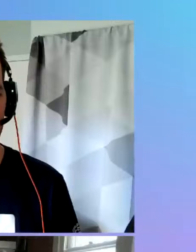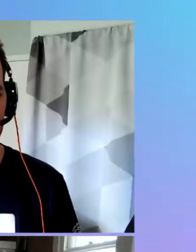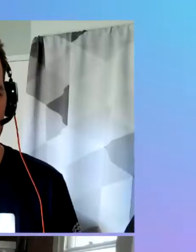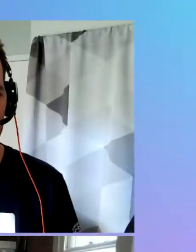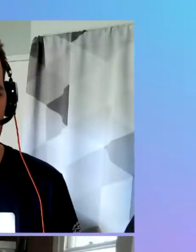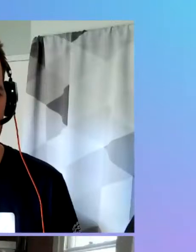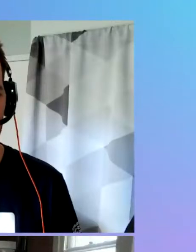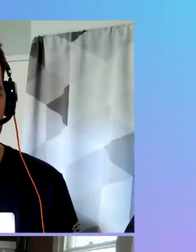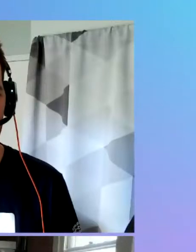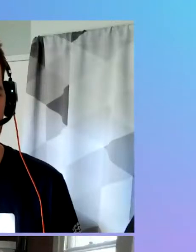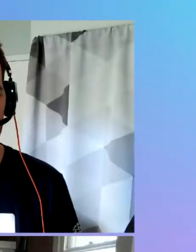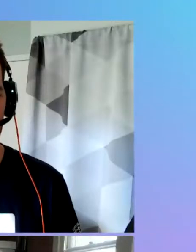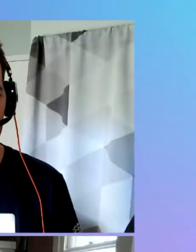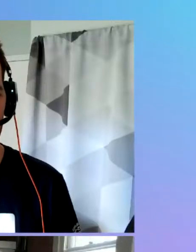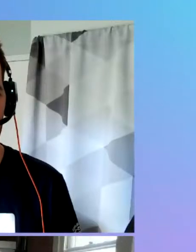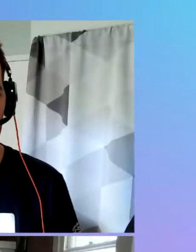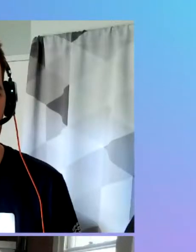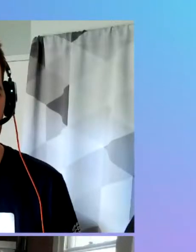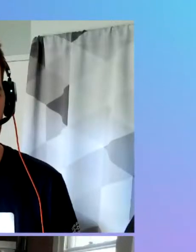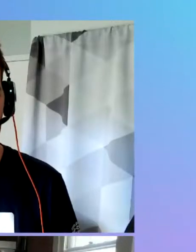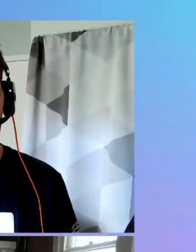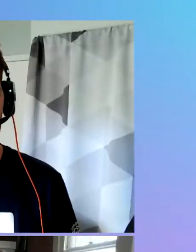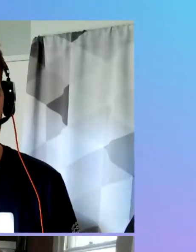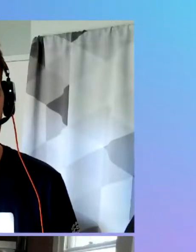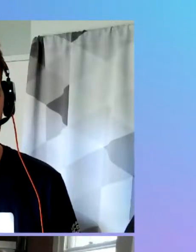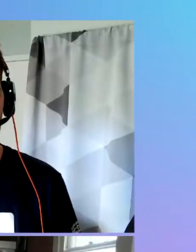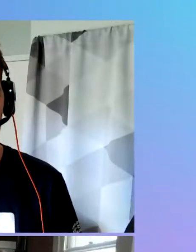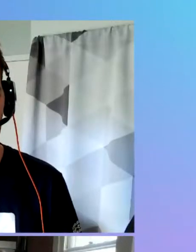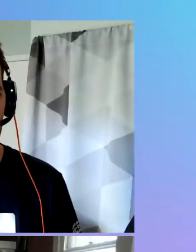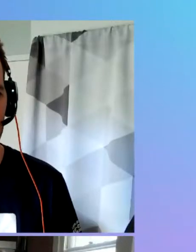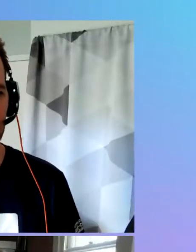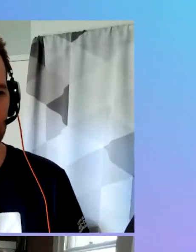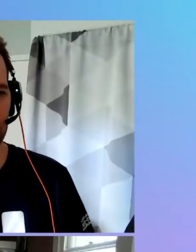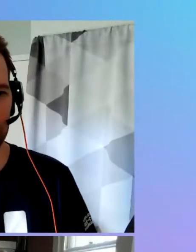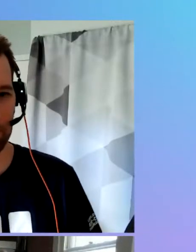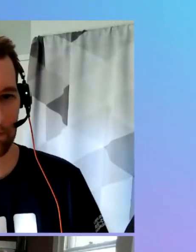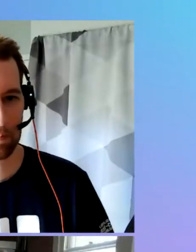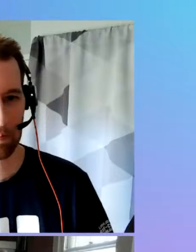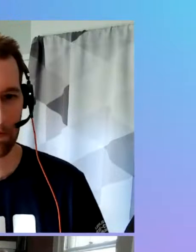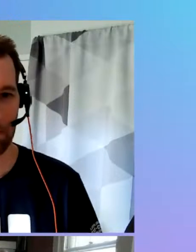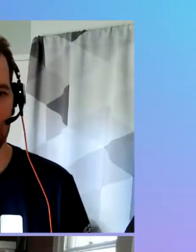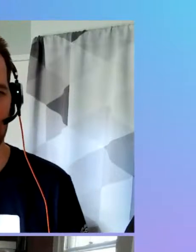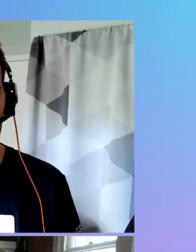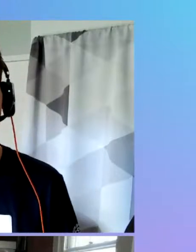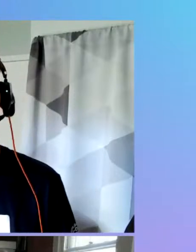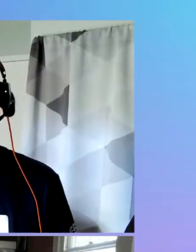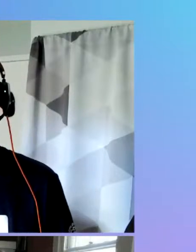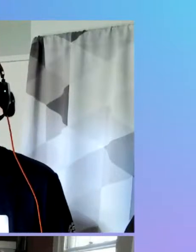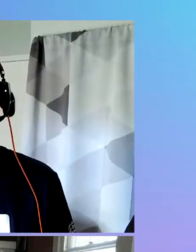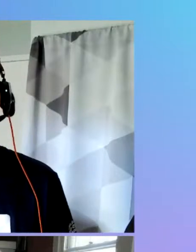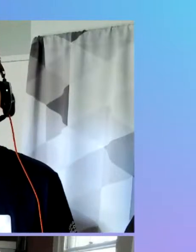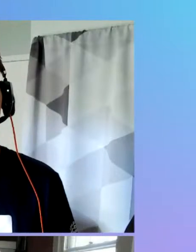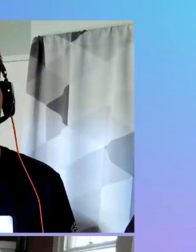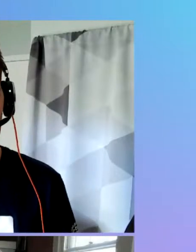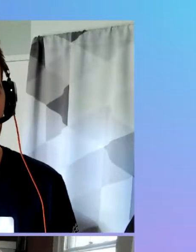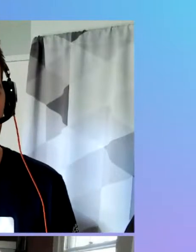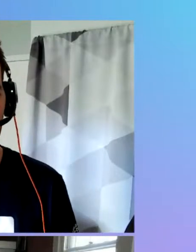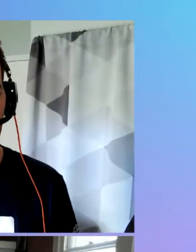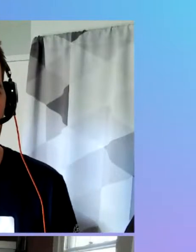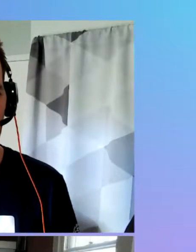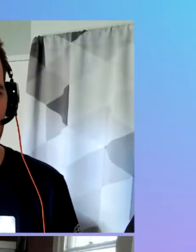So for CPACC for CPAC, I have had a role with that as a responsibility. So it doesn't have to be in your job title,